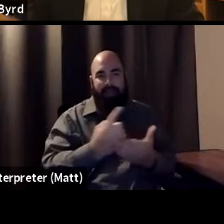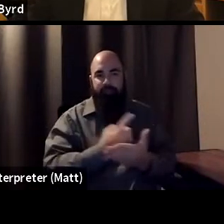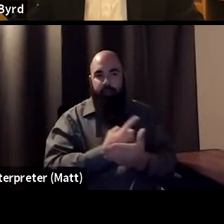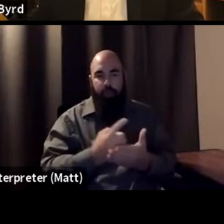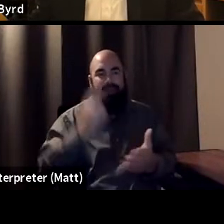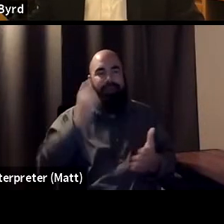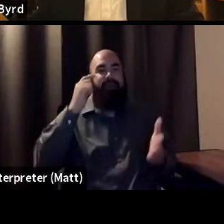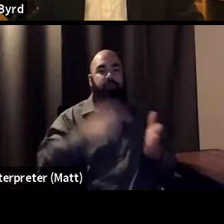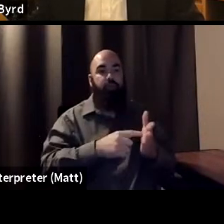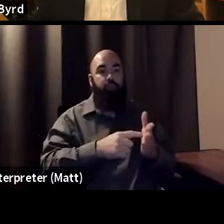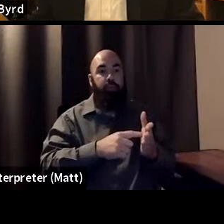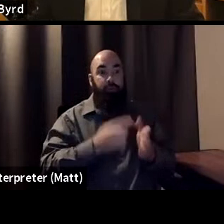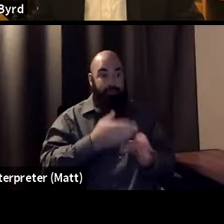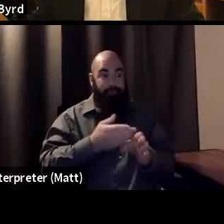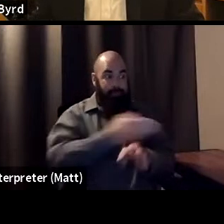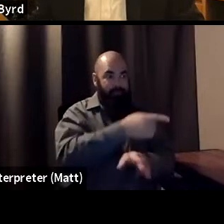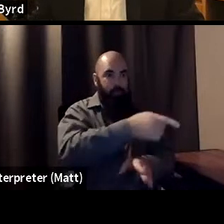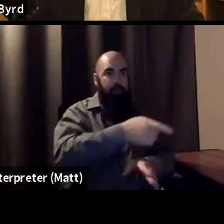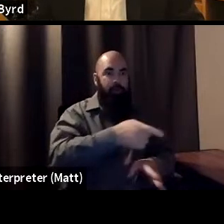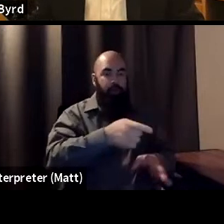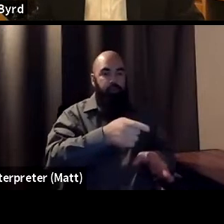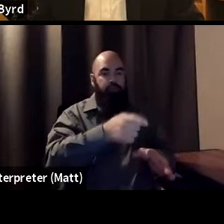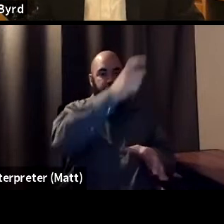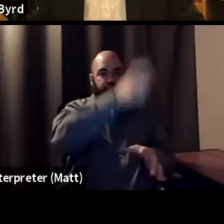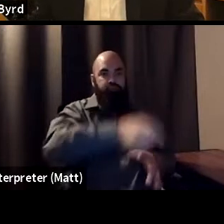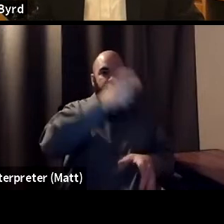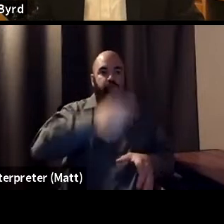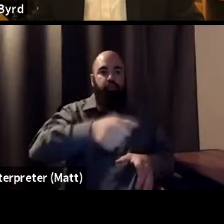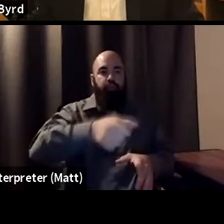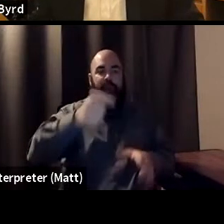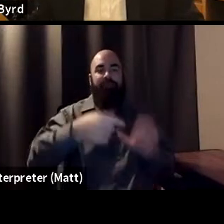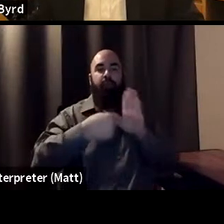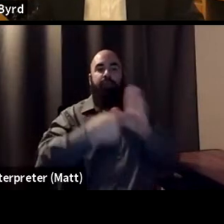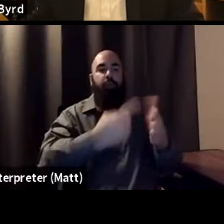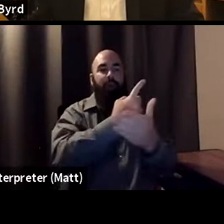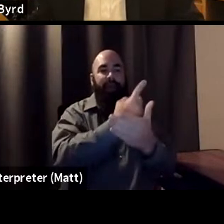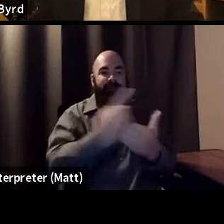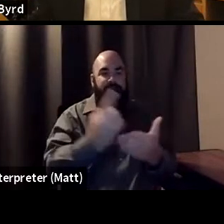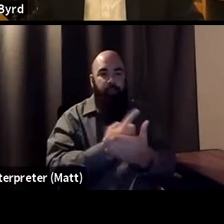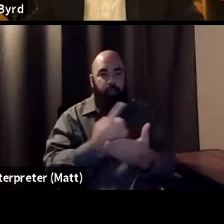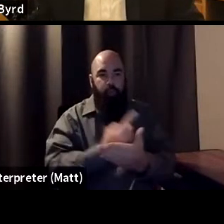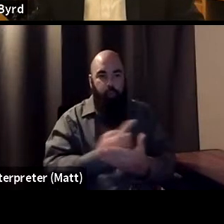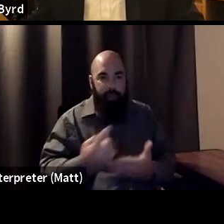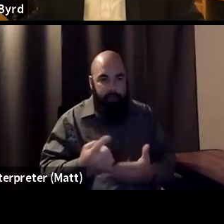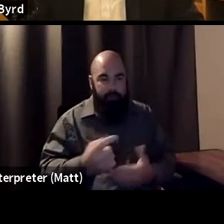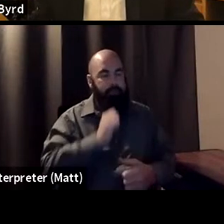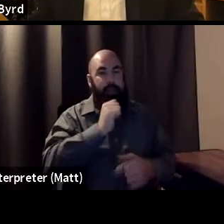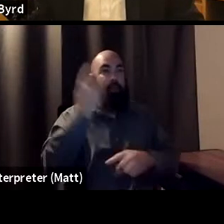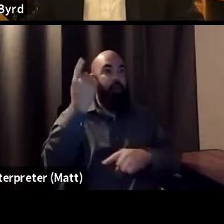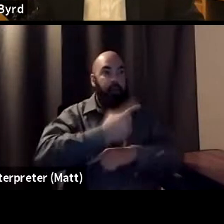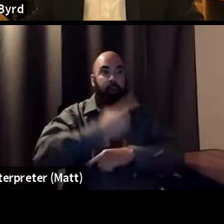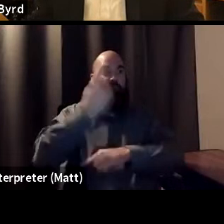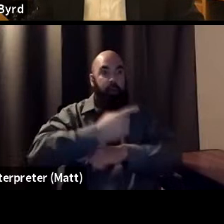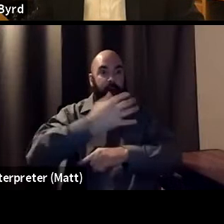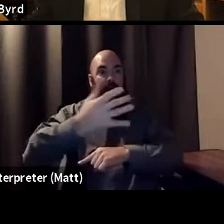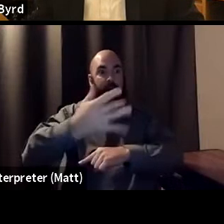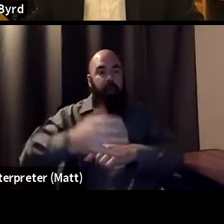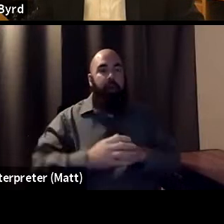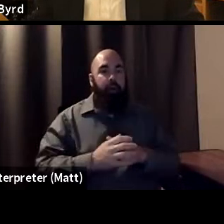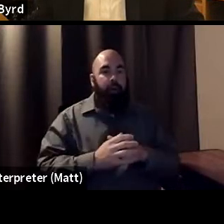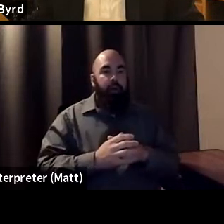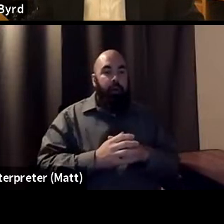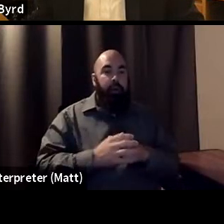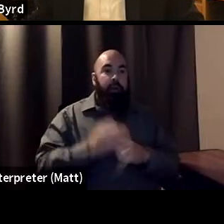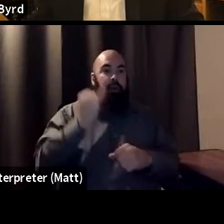on our NRV Road to Wellness page. And you can look at it that way, look at it weekly. If you can't